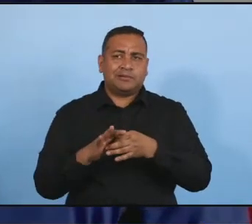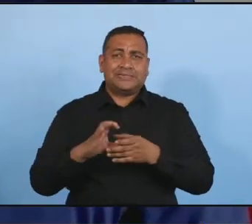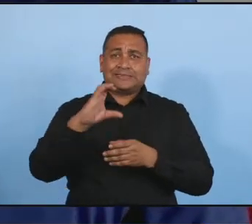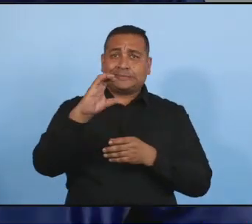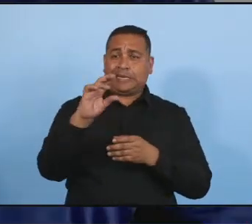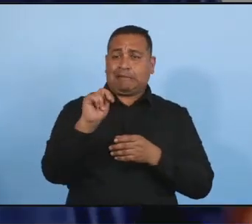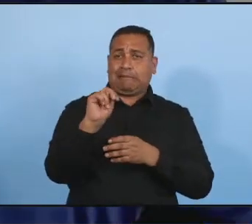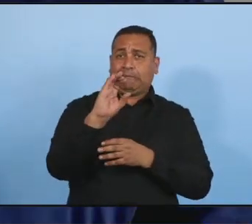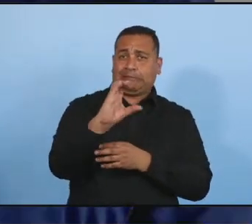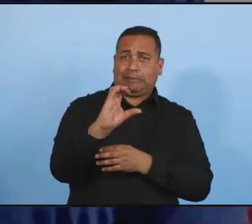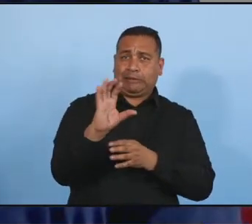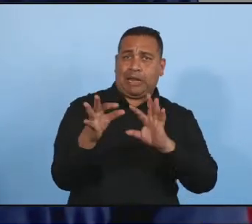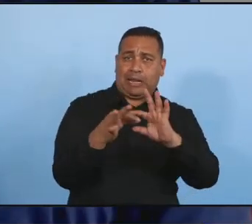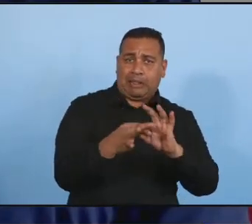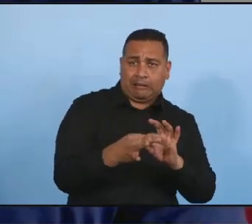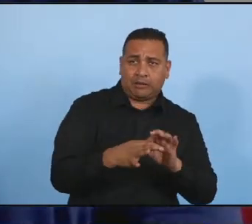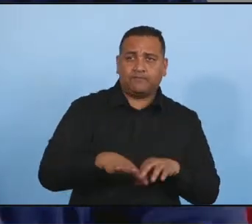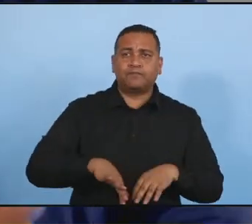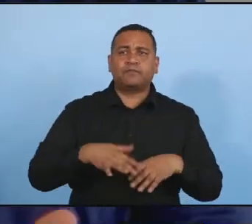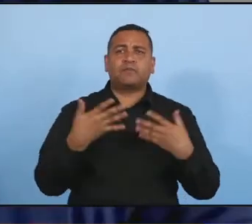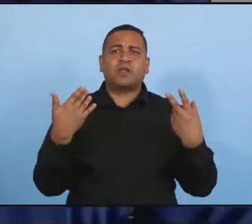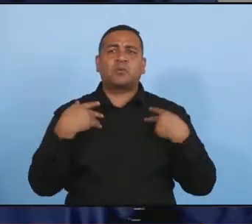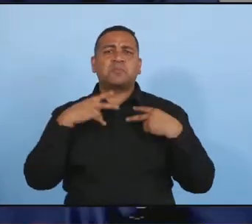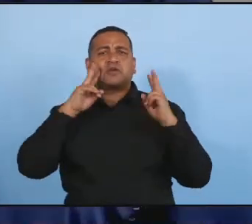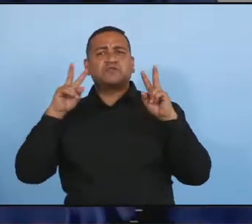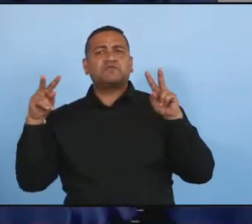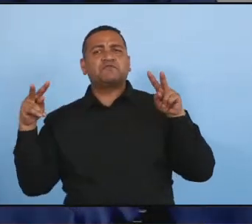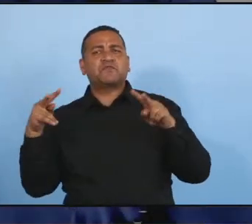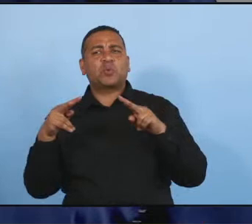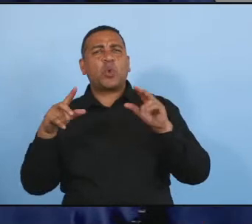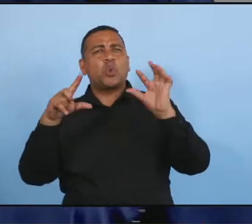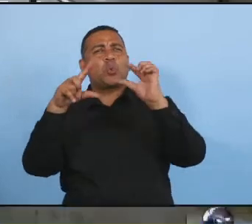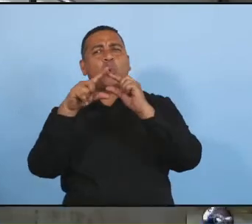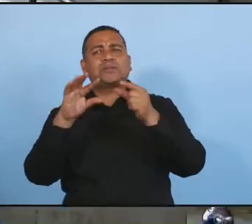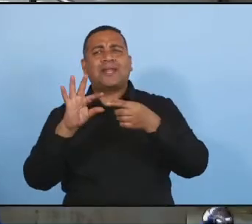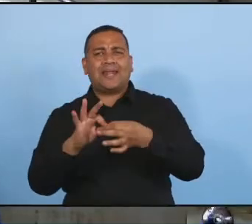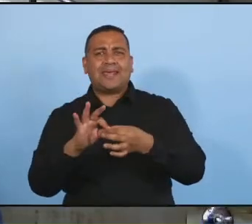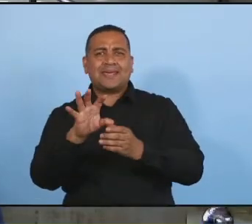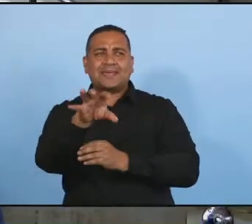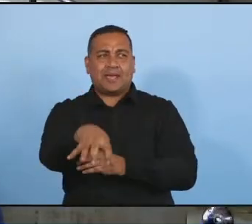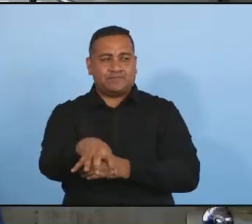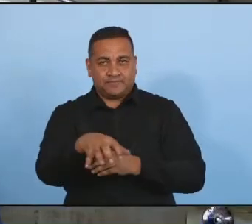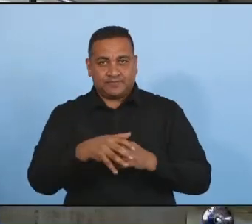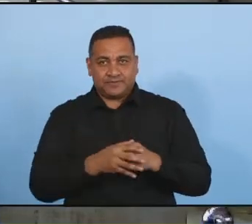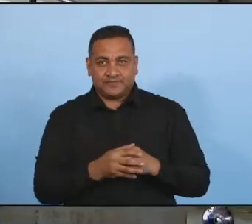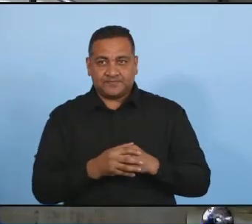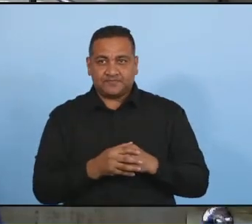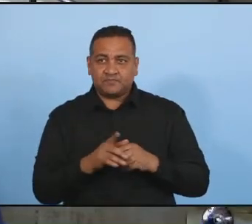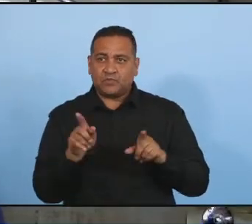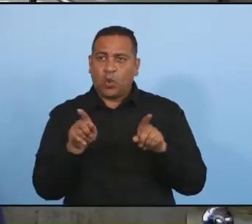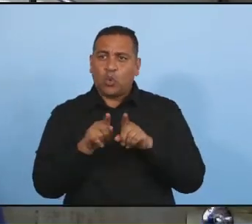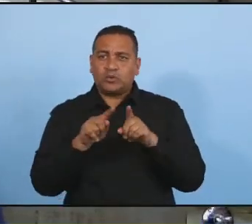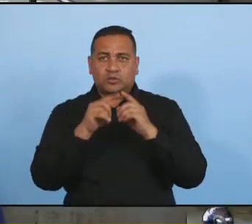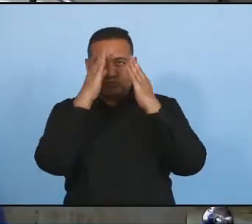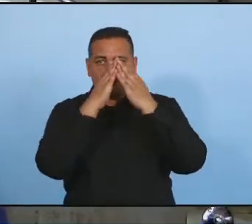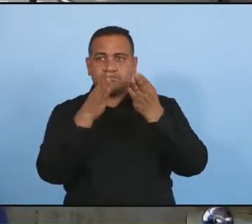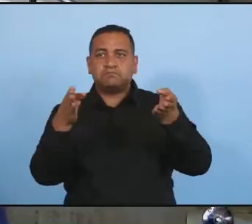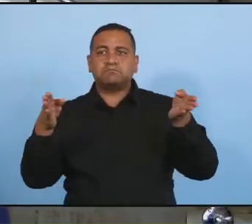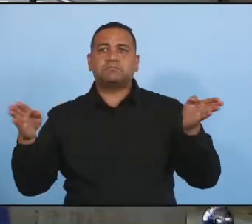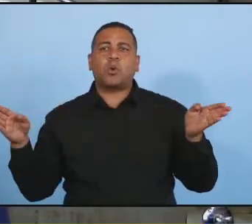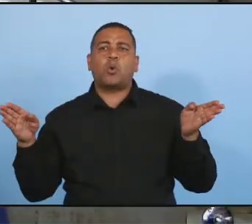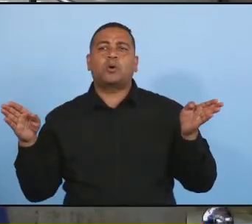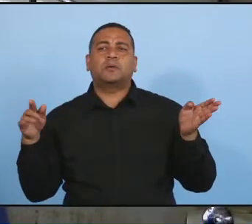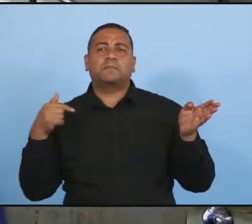kind of got an overview about Northlink campus, Wingfield campus at least. That's right, Dougal. And it's so broad because, I mean, just that CNC, I didn't even know